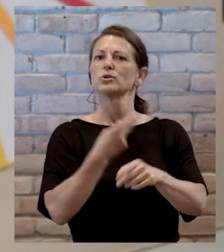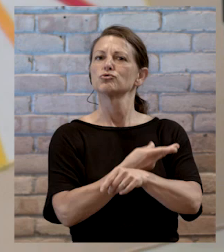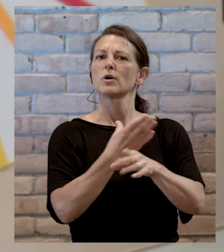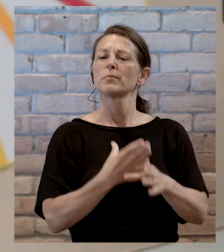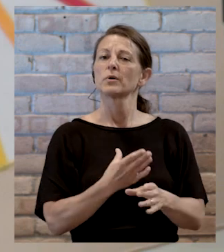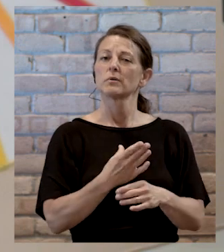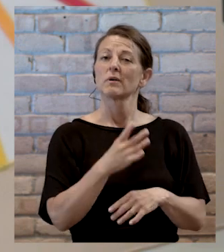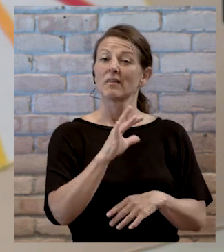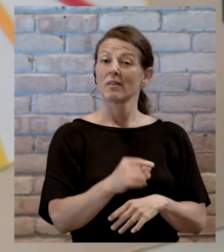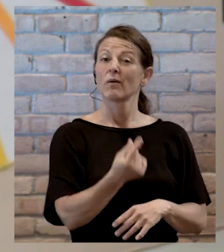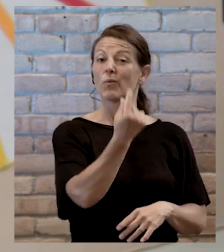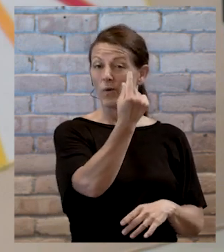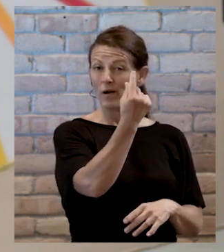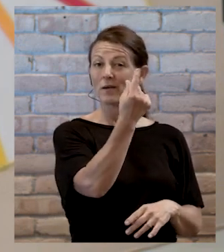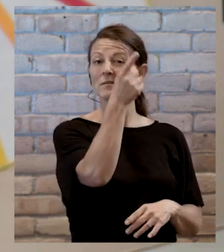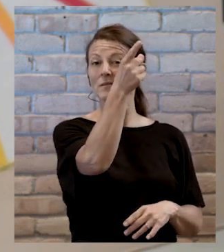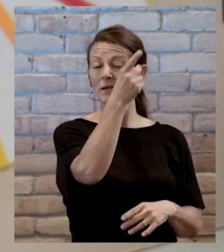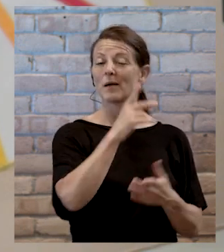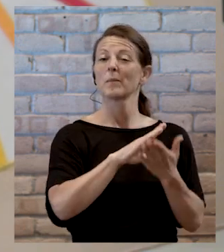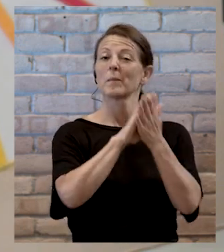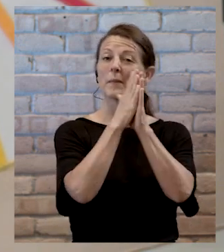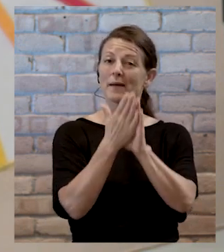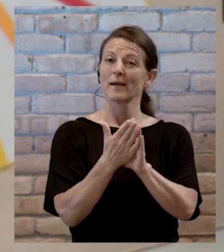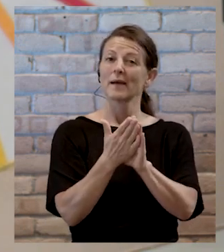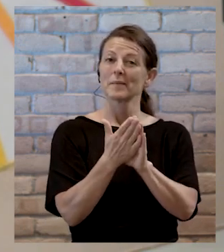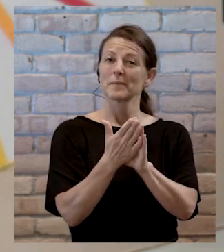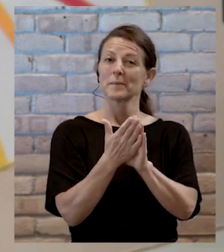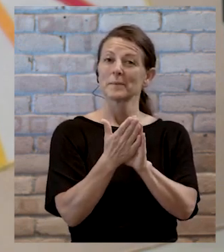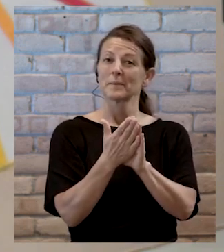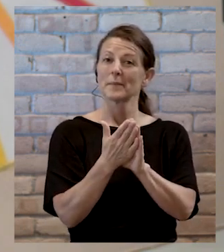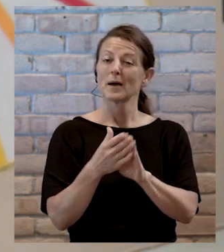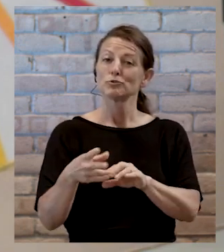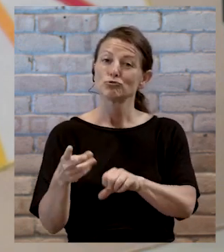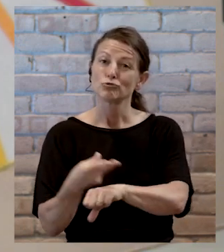the one who became the sheep,